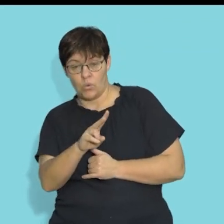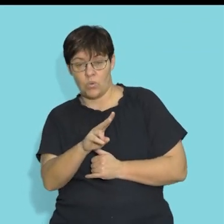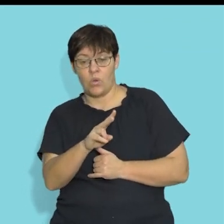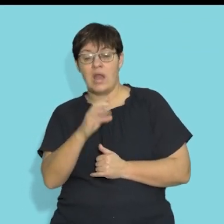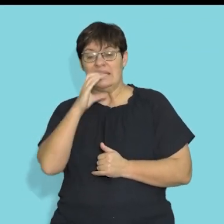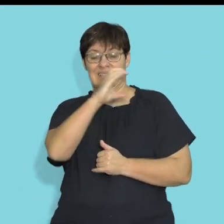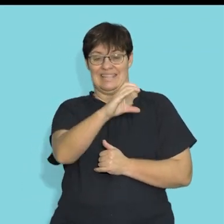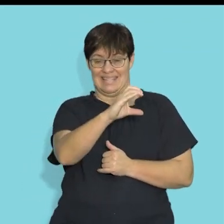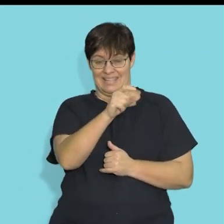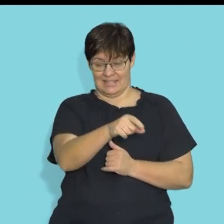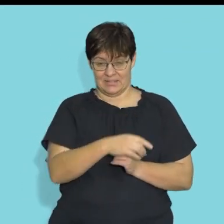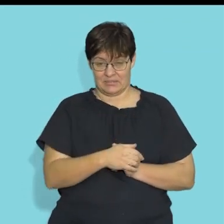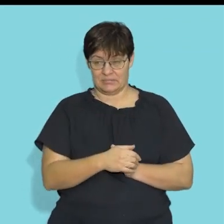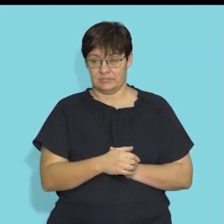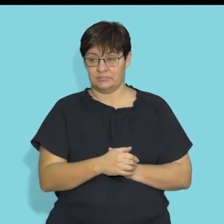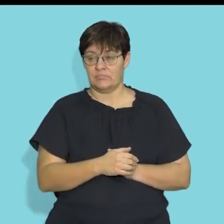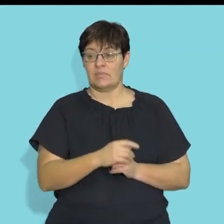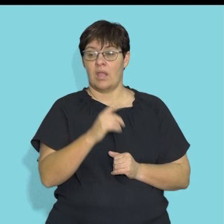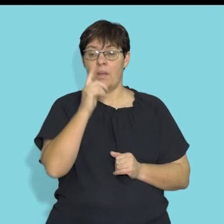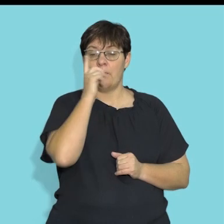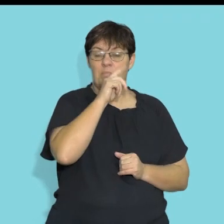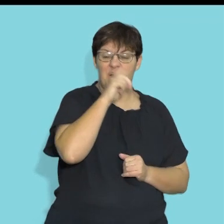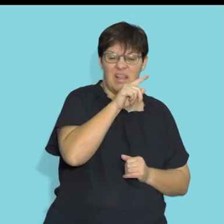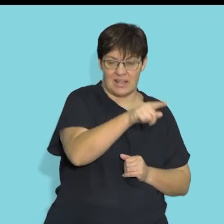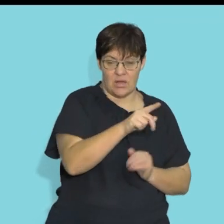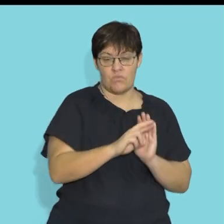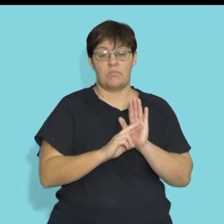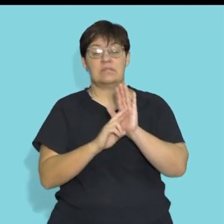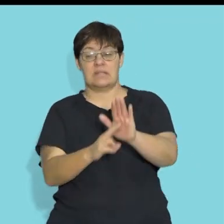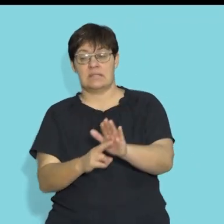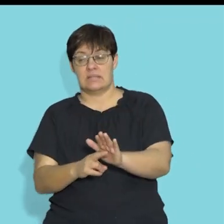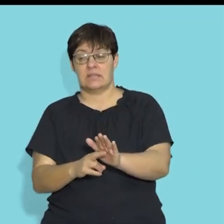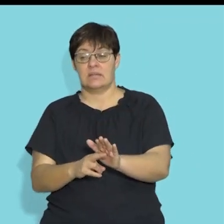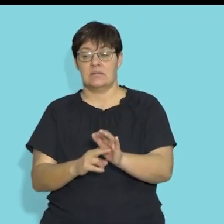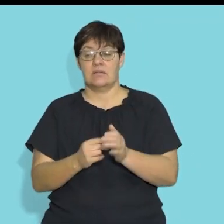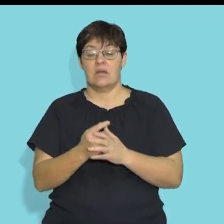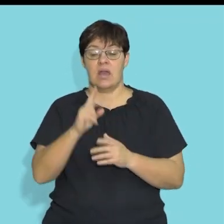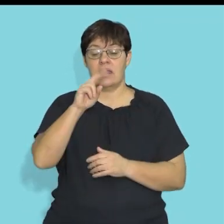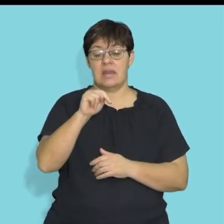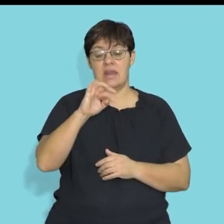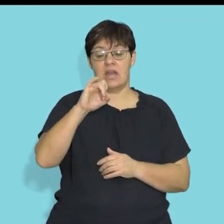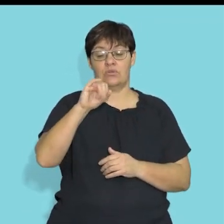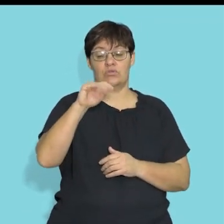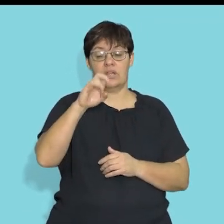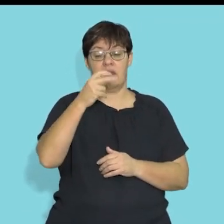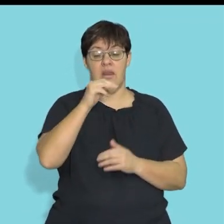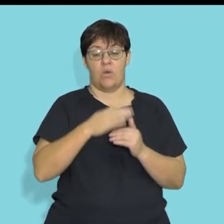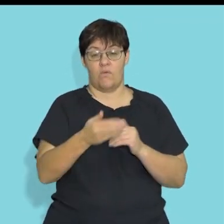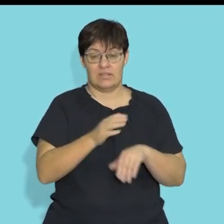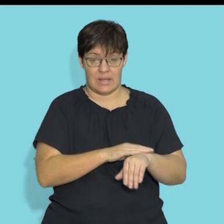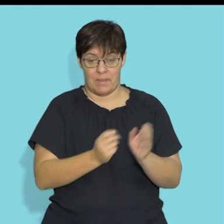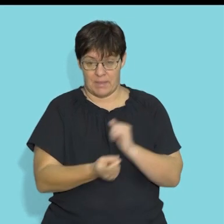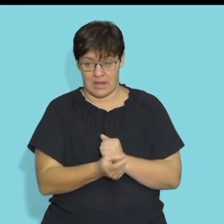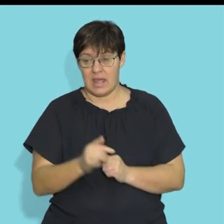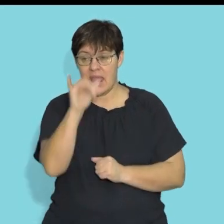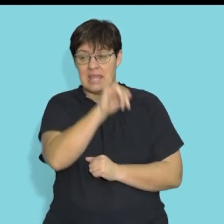concentration. So the purple pink part will represent what happens to nitrogen over time. The yellow is